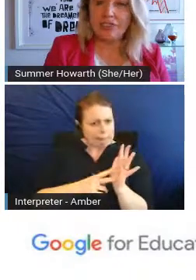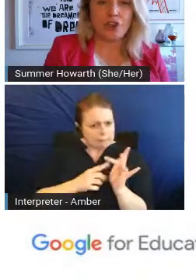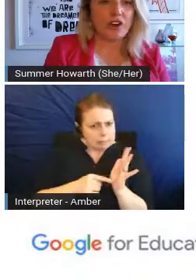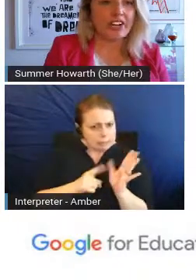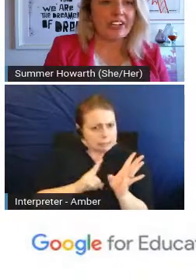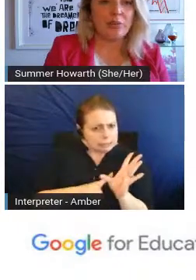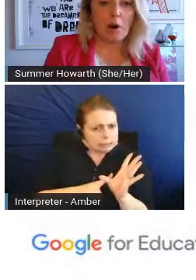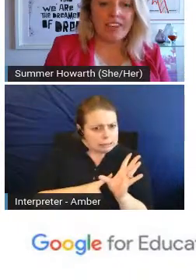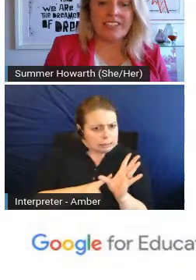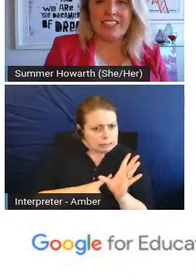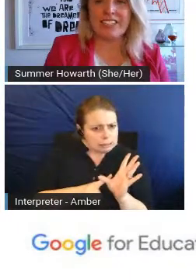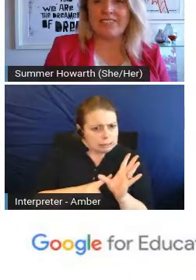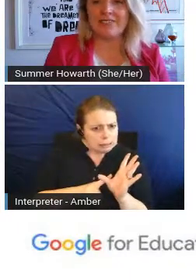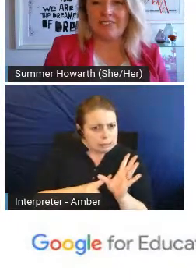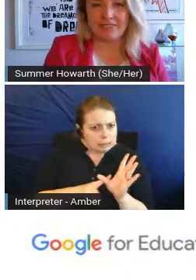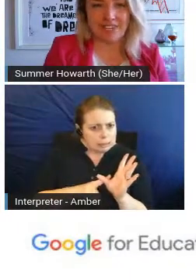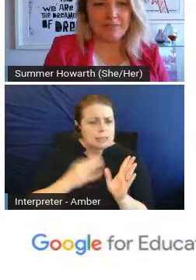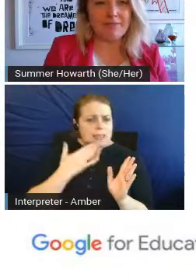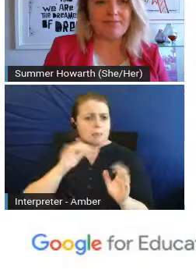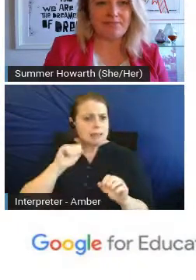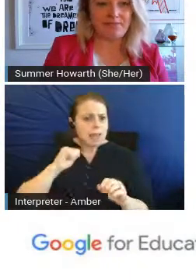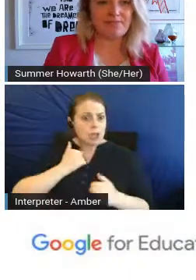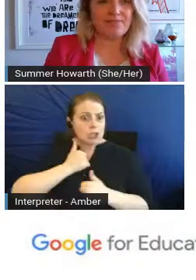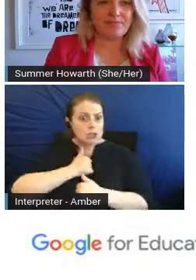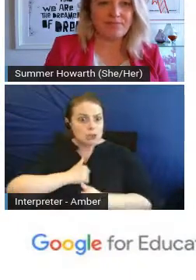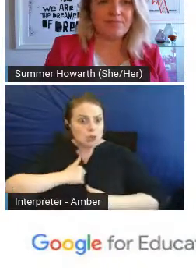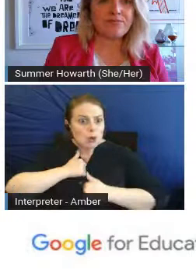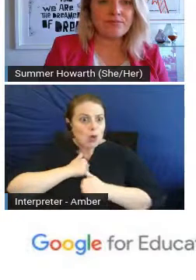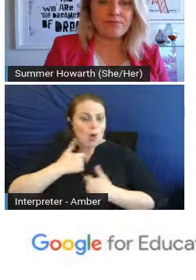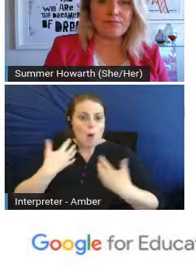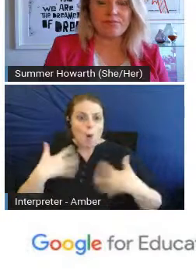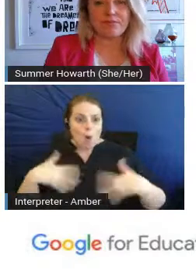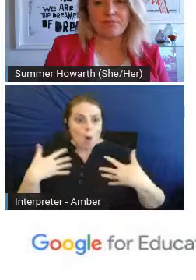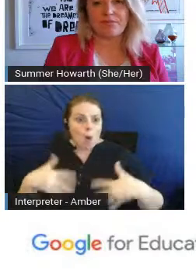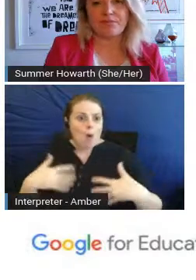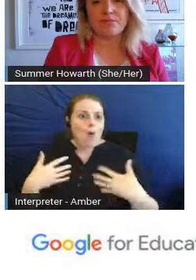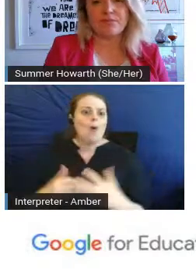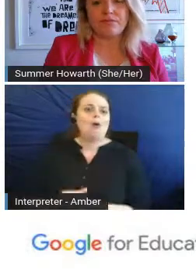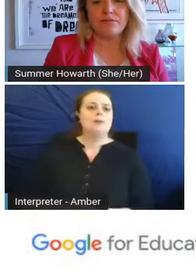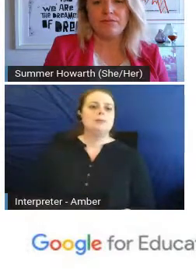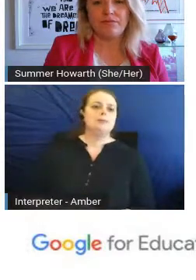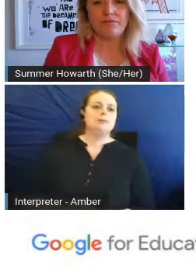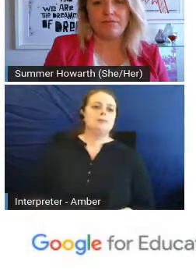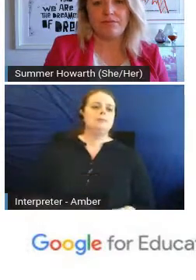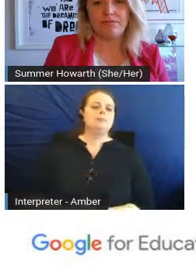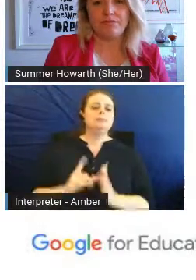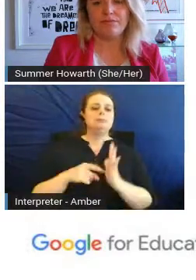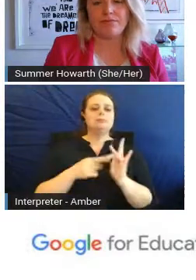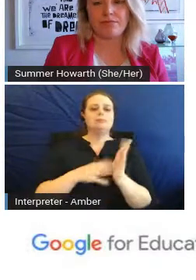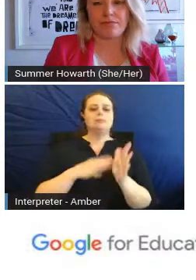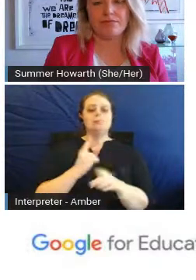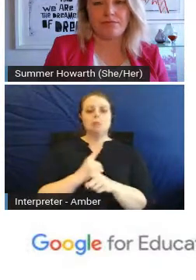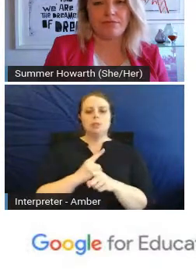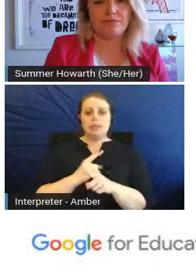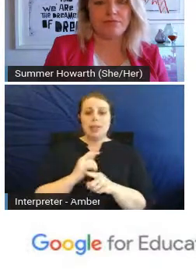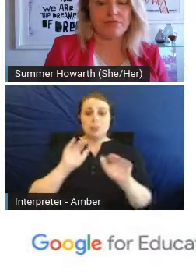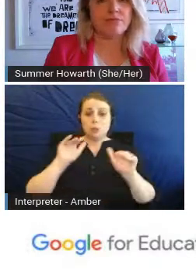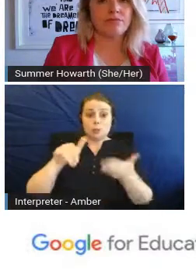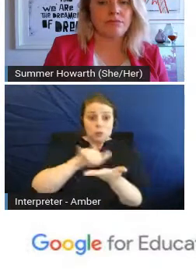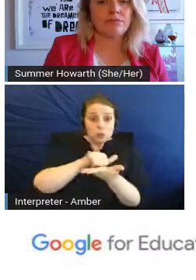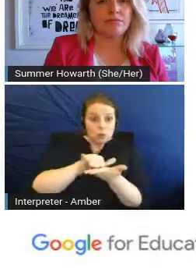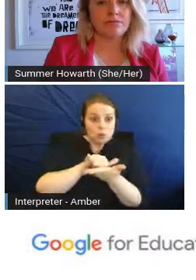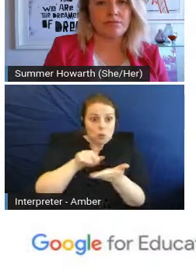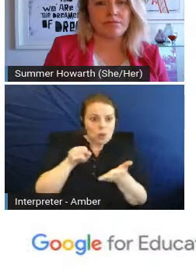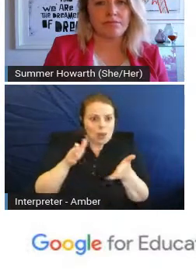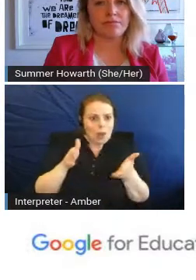I should say joy and wonder. Yep. And I think so being able to introduce New York in that way allows